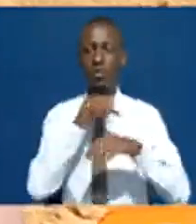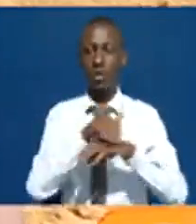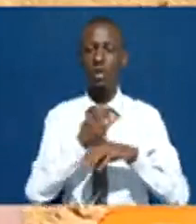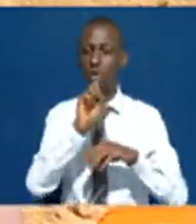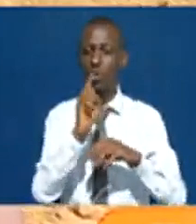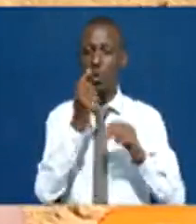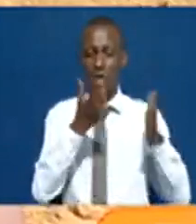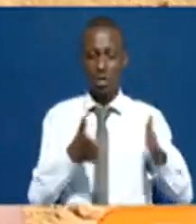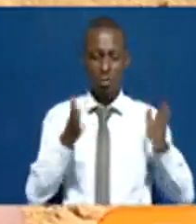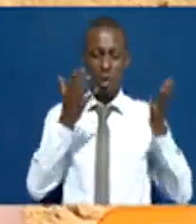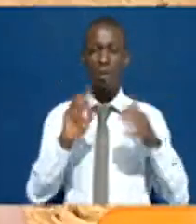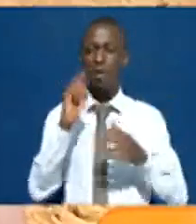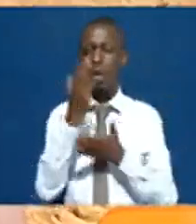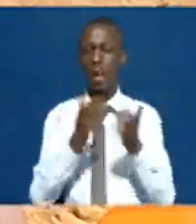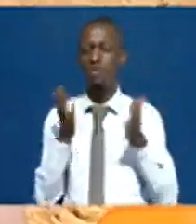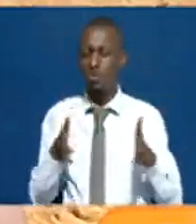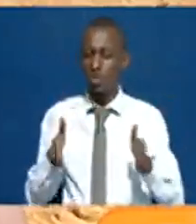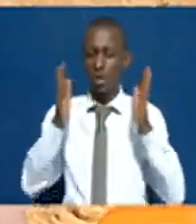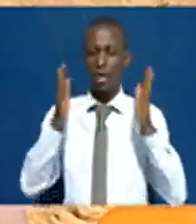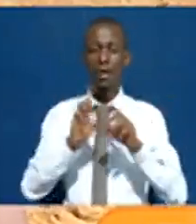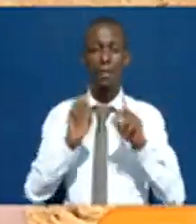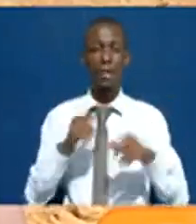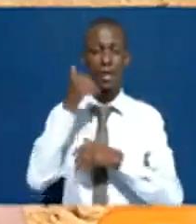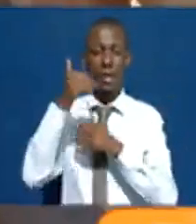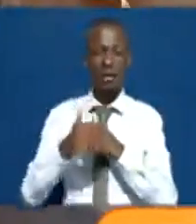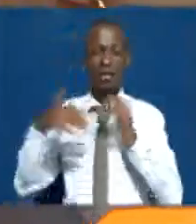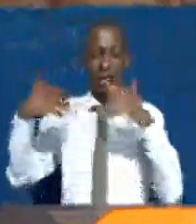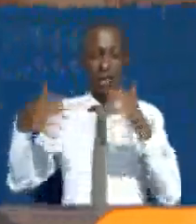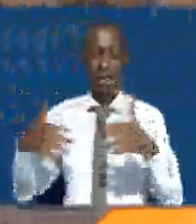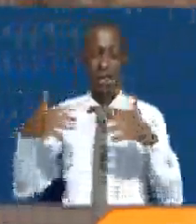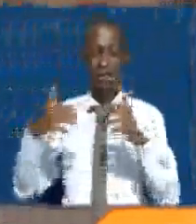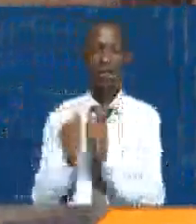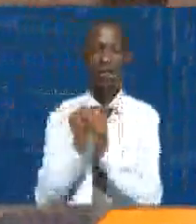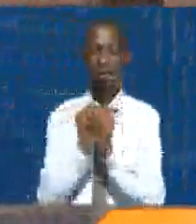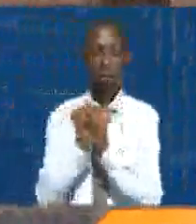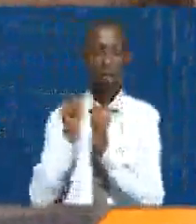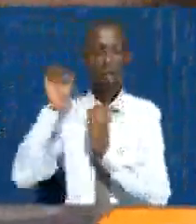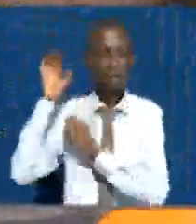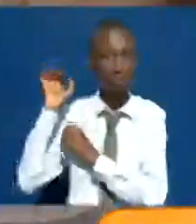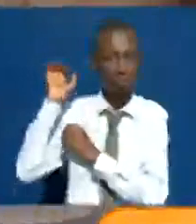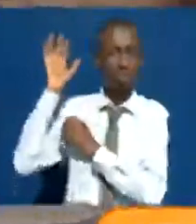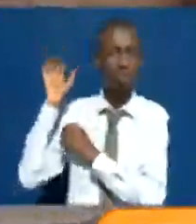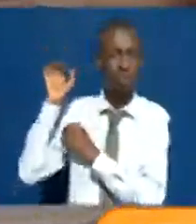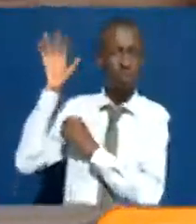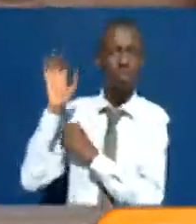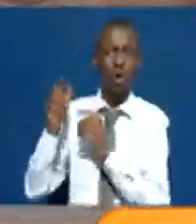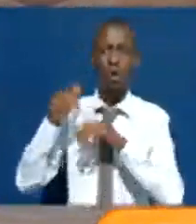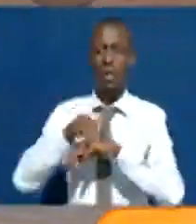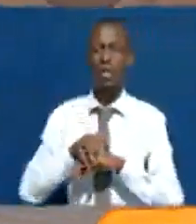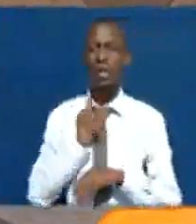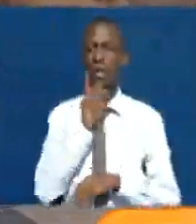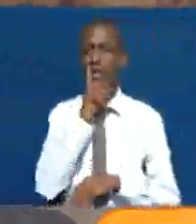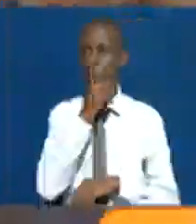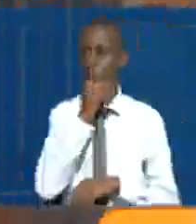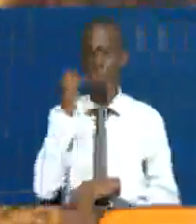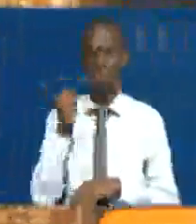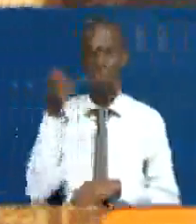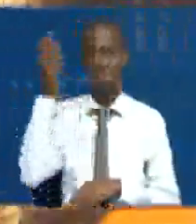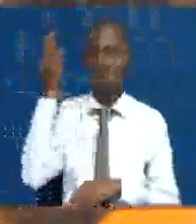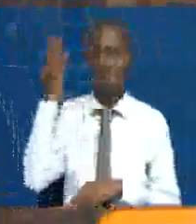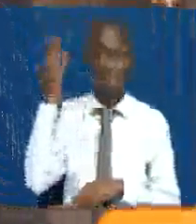ama moja unusu. Na wakati nililima na itinga tinga, this time round, nilipata last